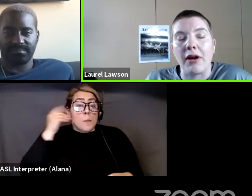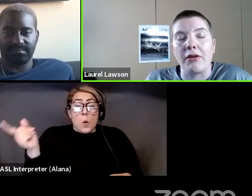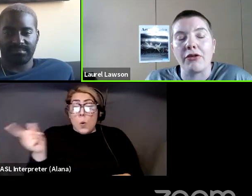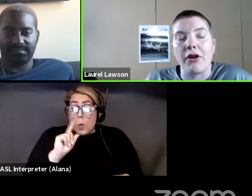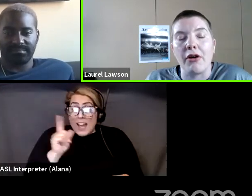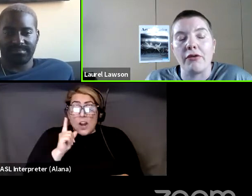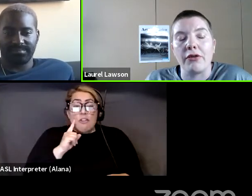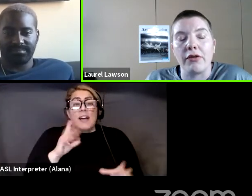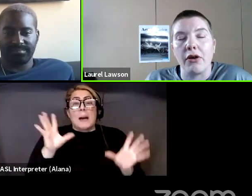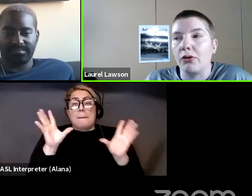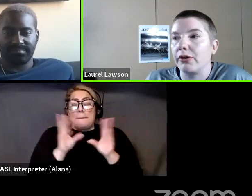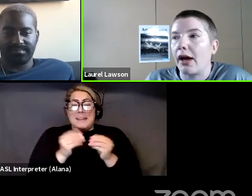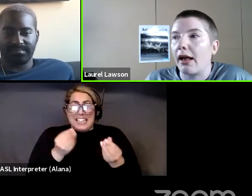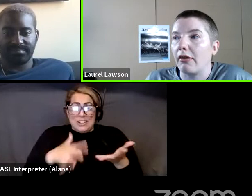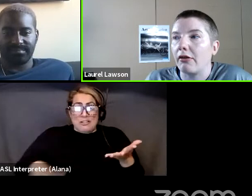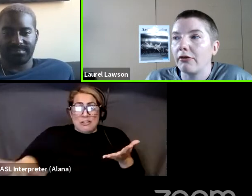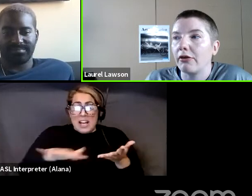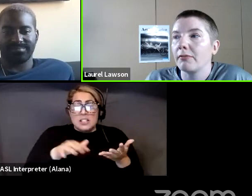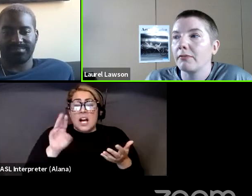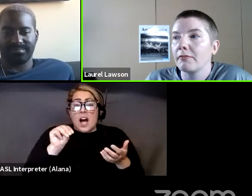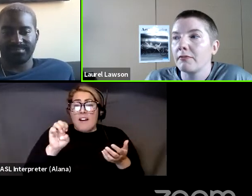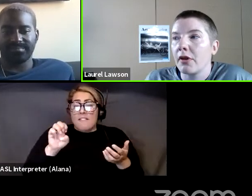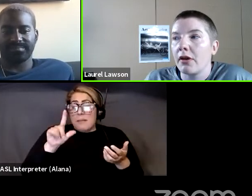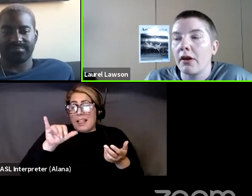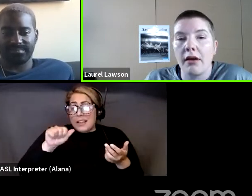meeting grounds of Noya Odalv.